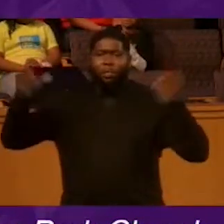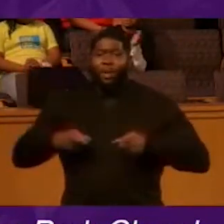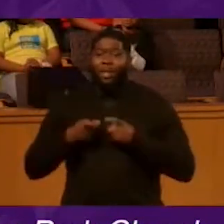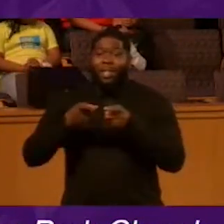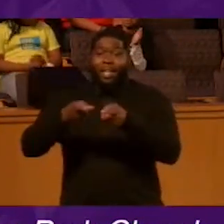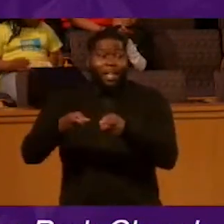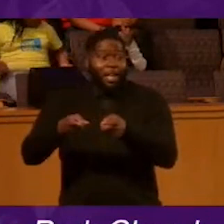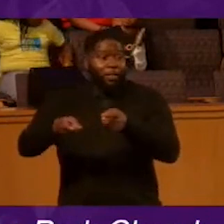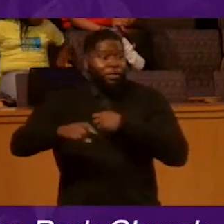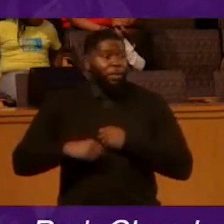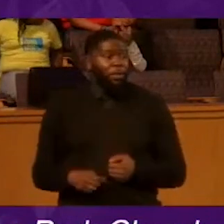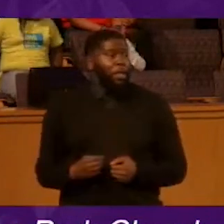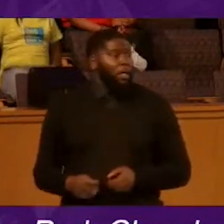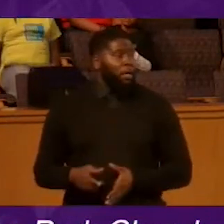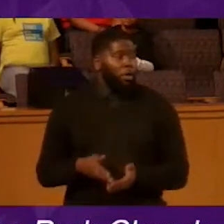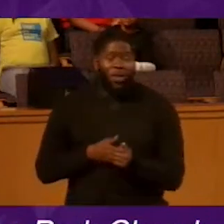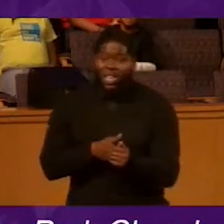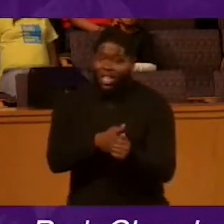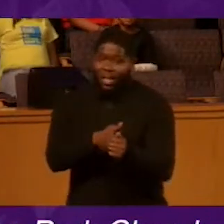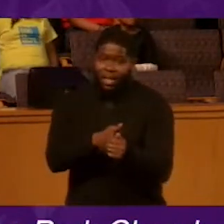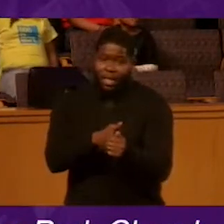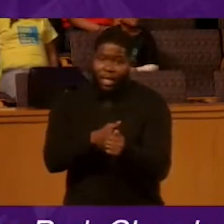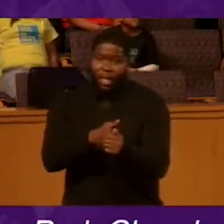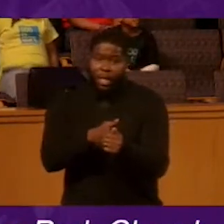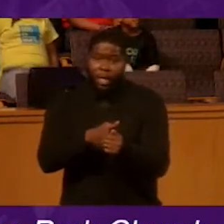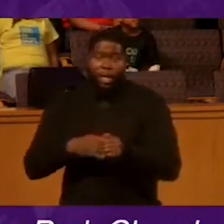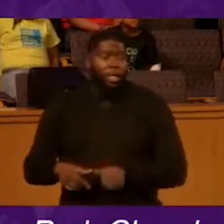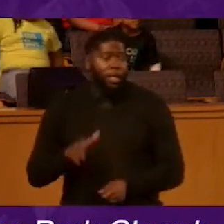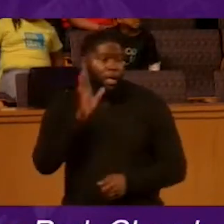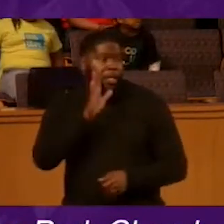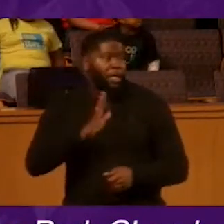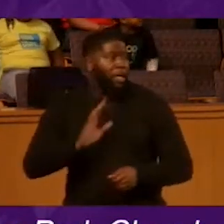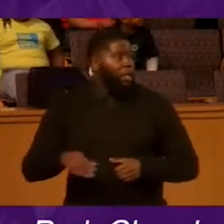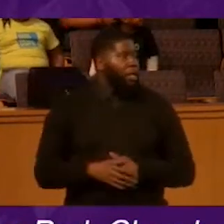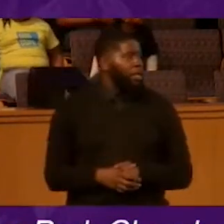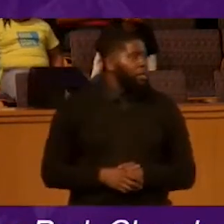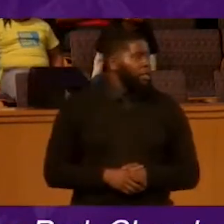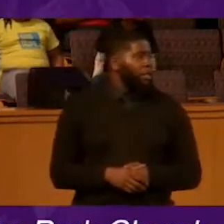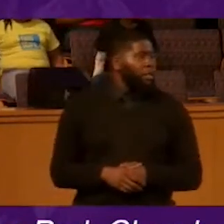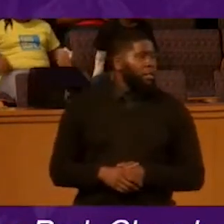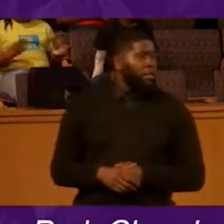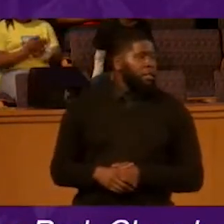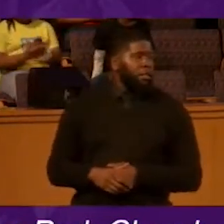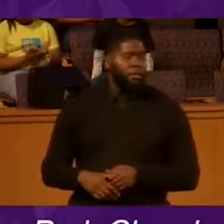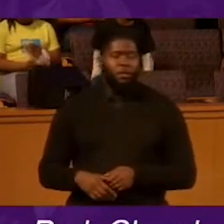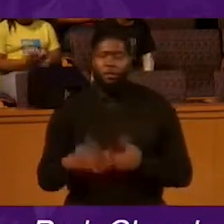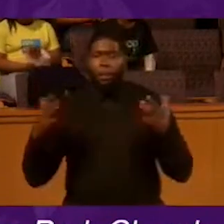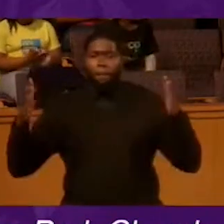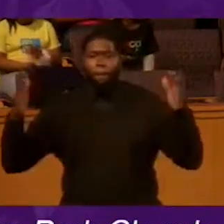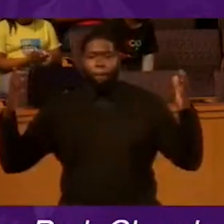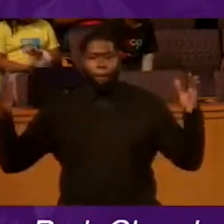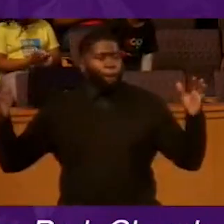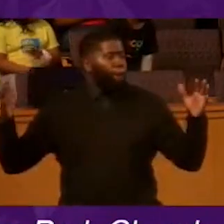we have in our leading lady, Dr. Kimberly Nash Alexander.